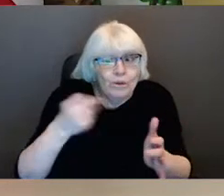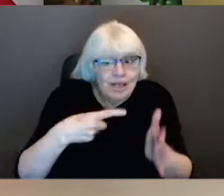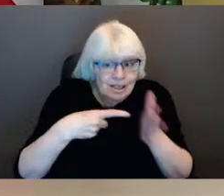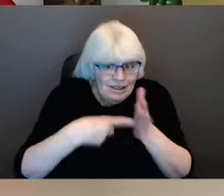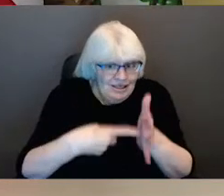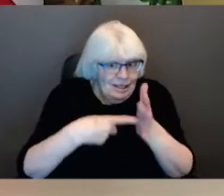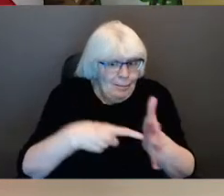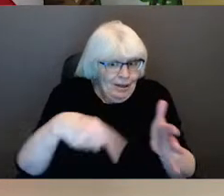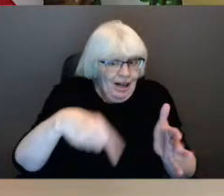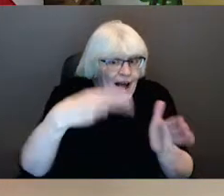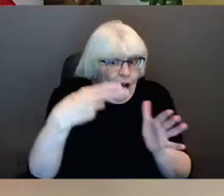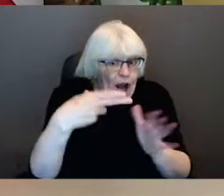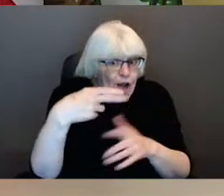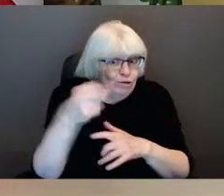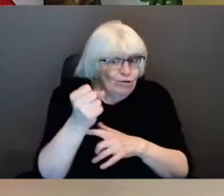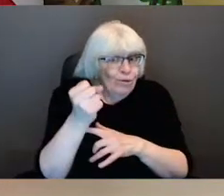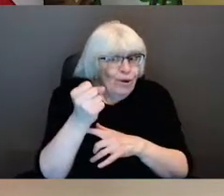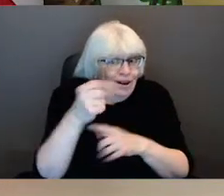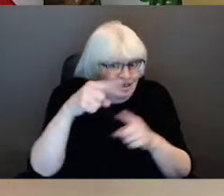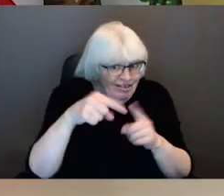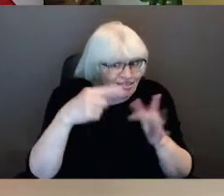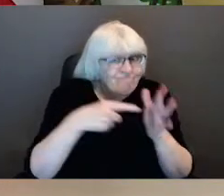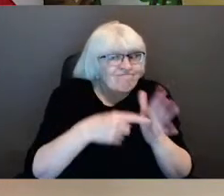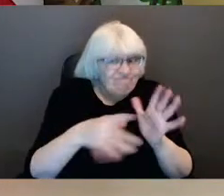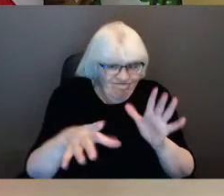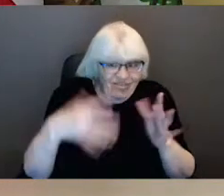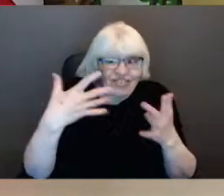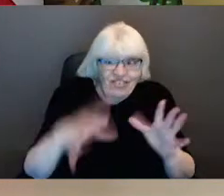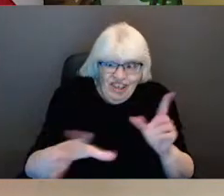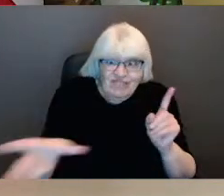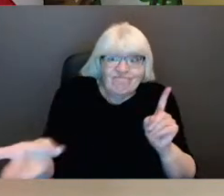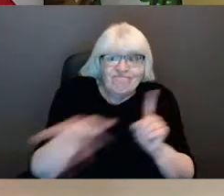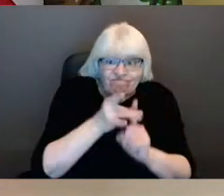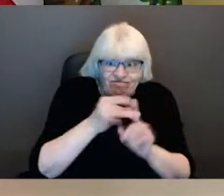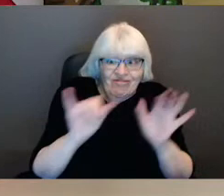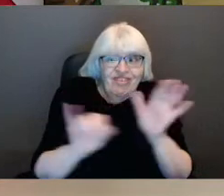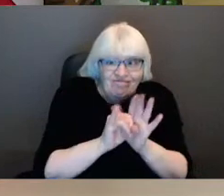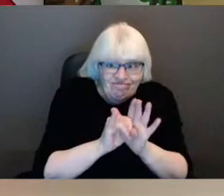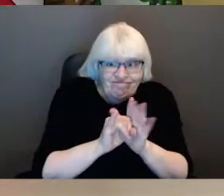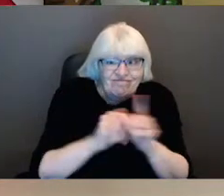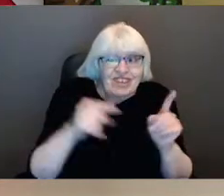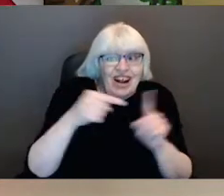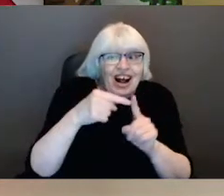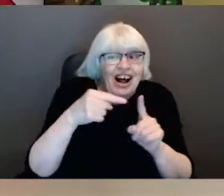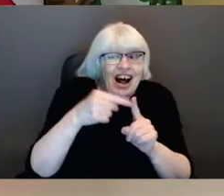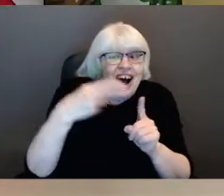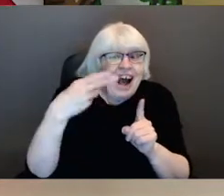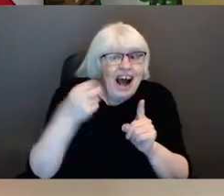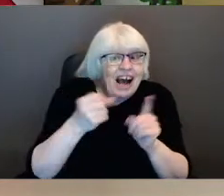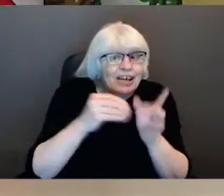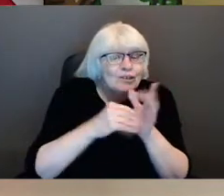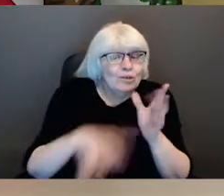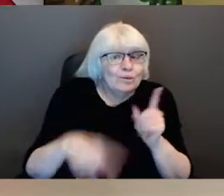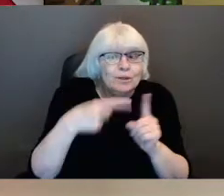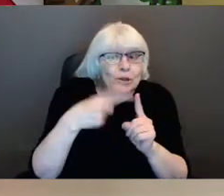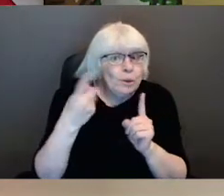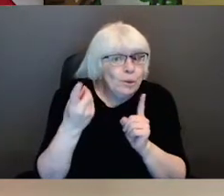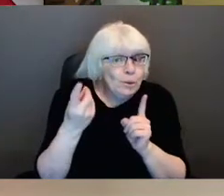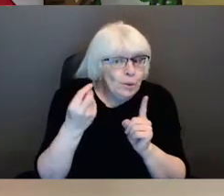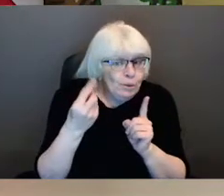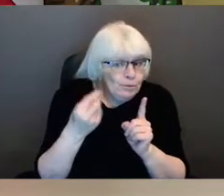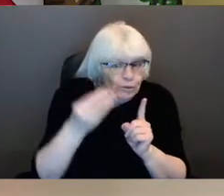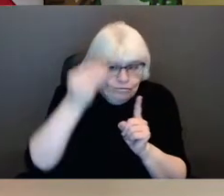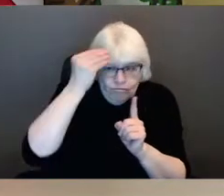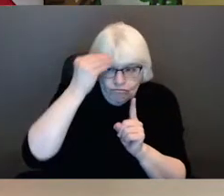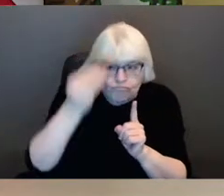as a case, that high school student will still notify the school, and